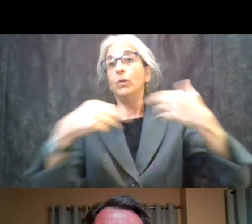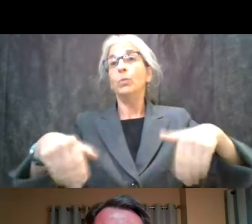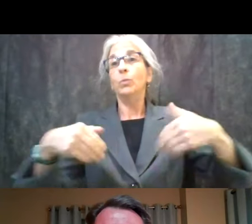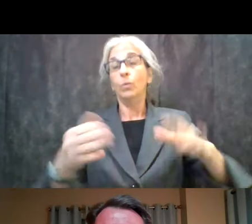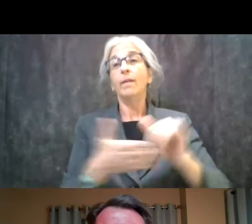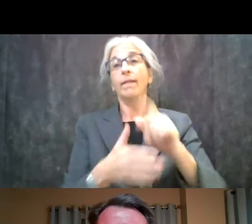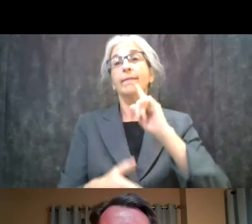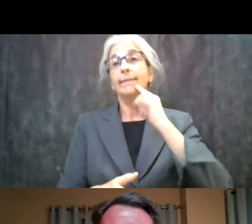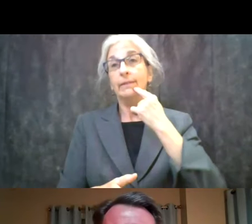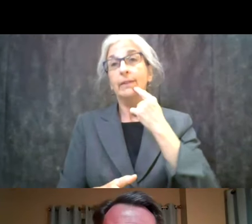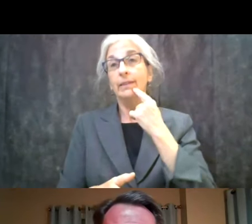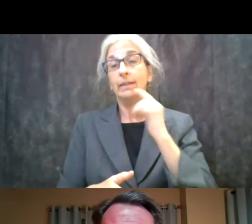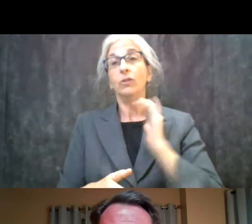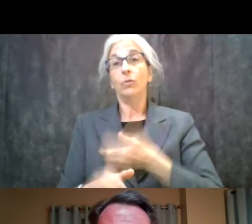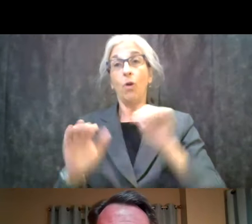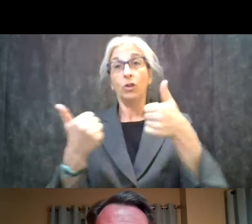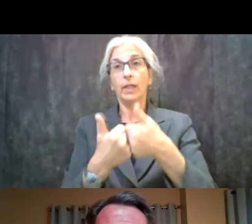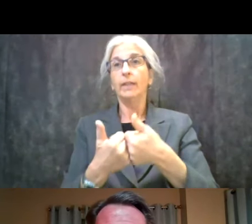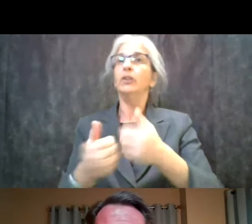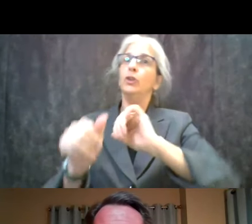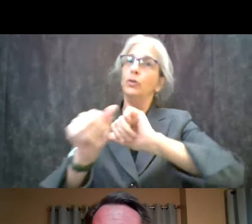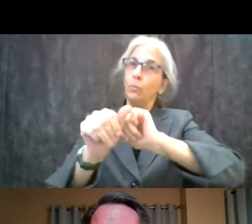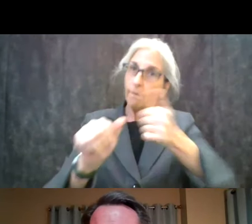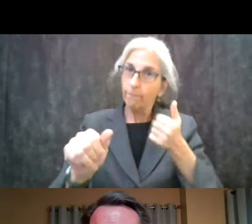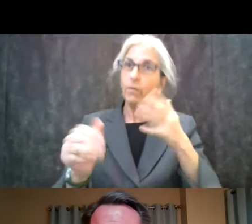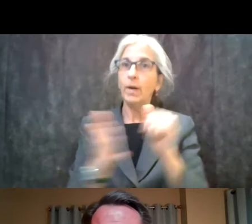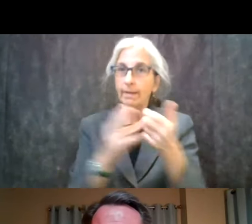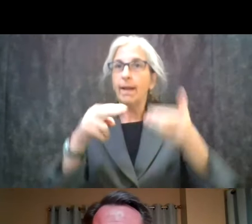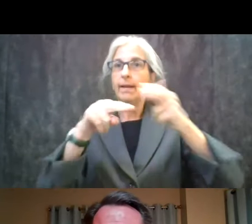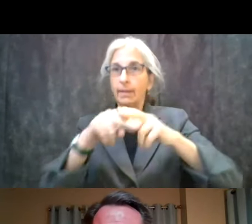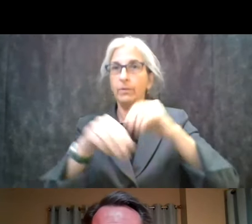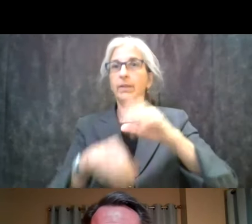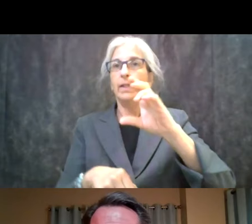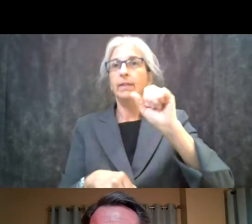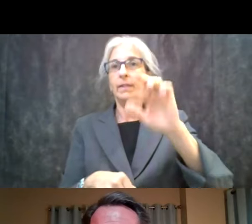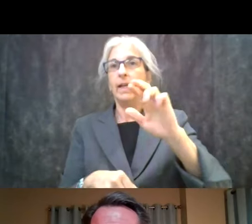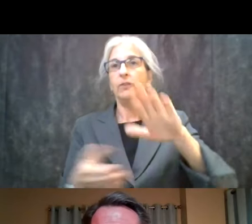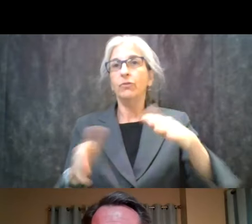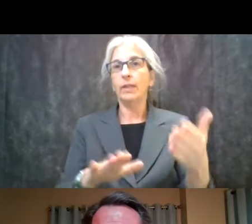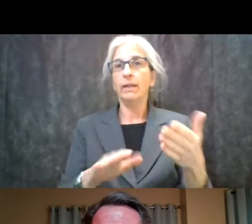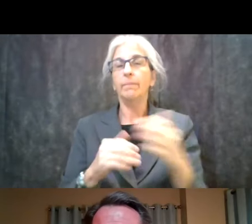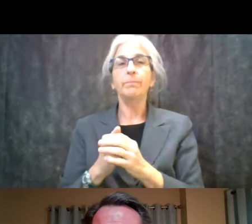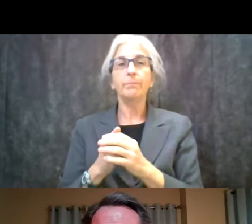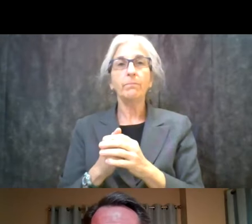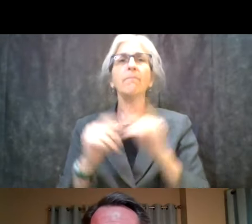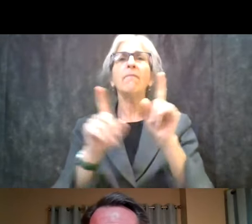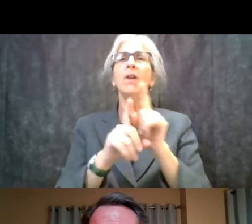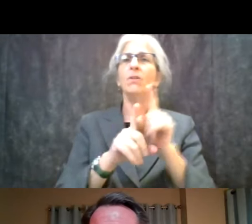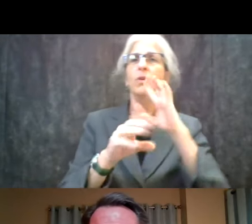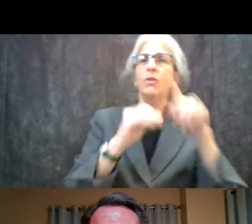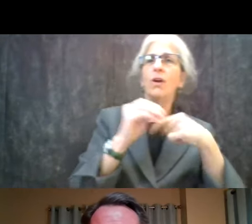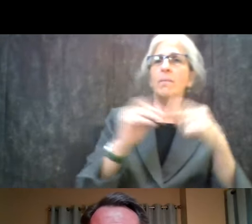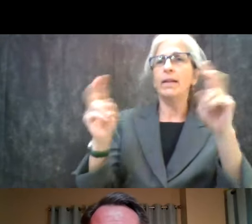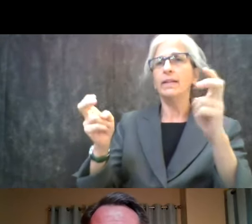happen. Next slide, please. I also want to talk a bit about the topic of cancer health disparities. And I